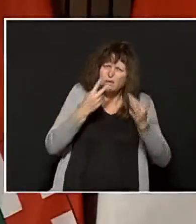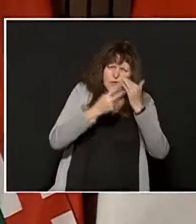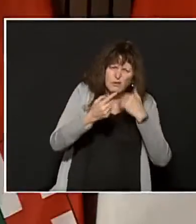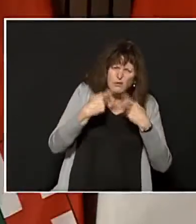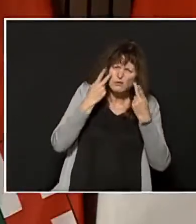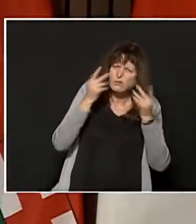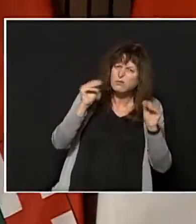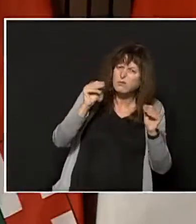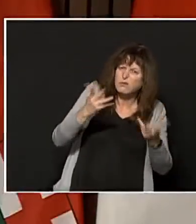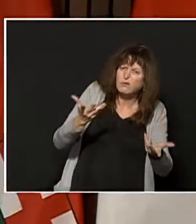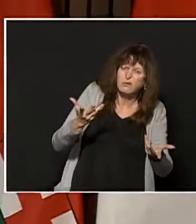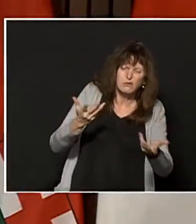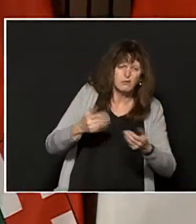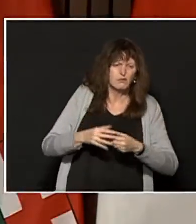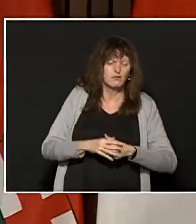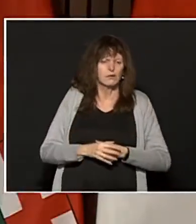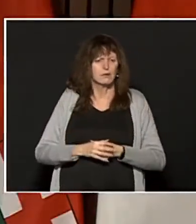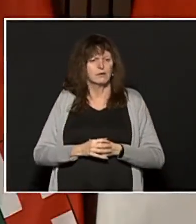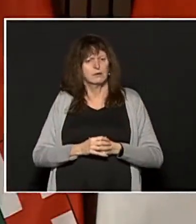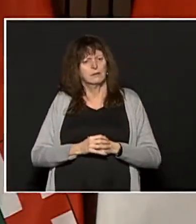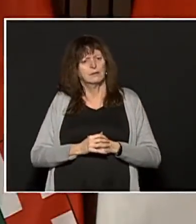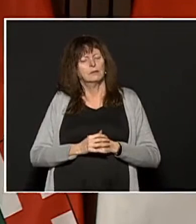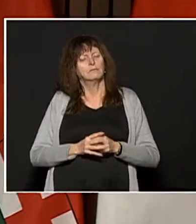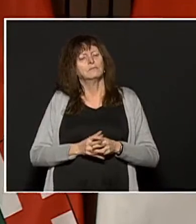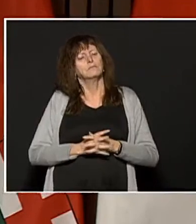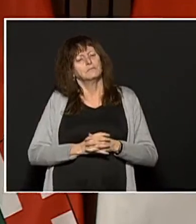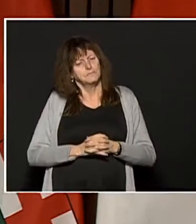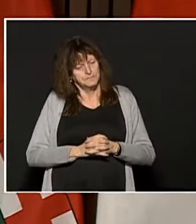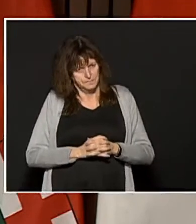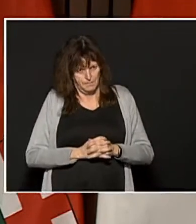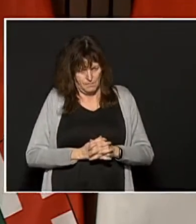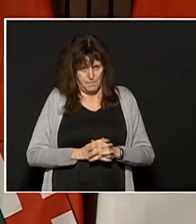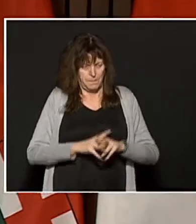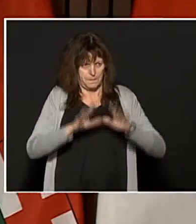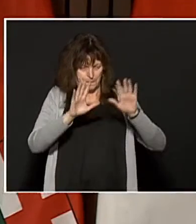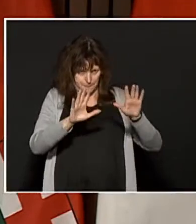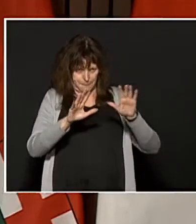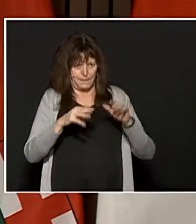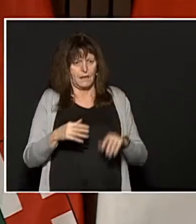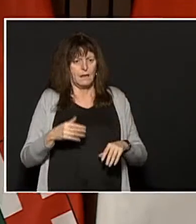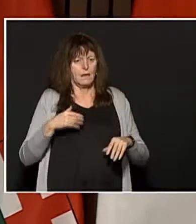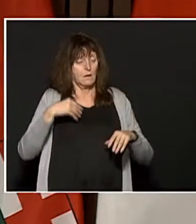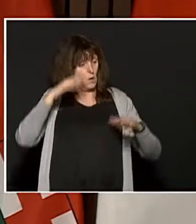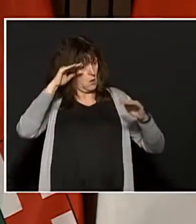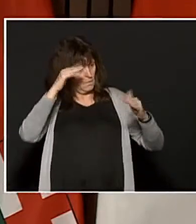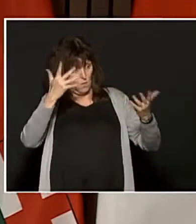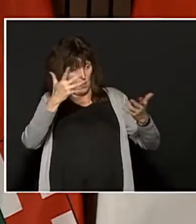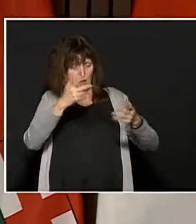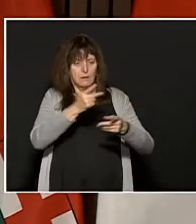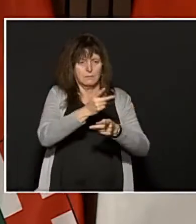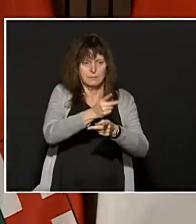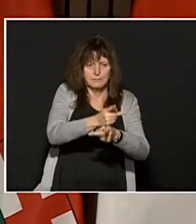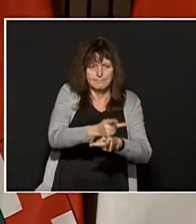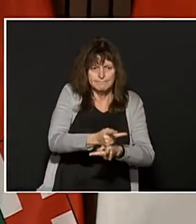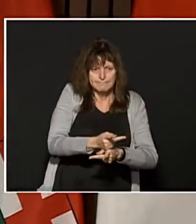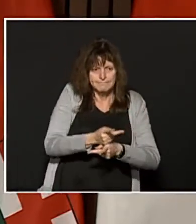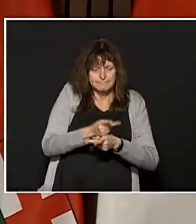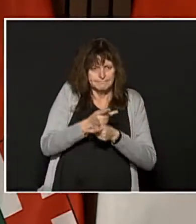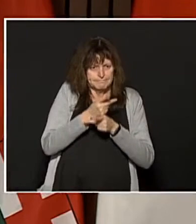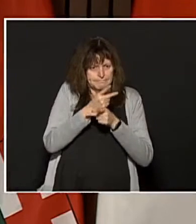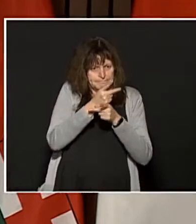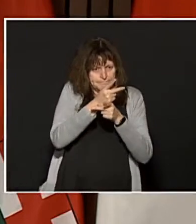So it's a very cautious hope. It's just the cresting of the cases, and it's exactly as you said. It's a little bit of hope, but